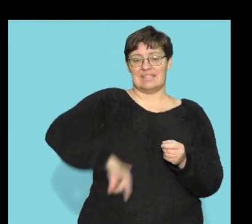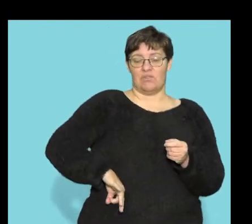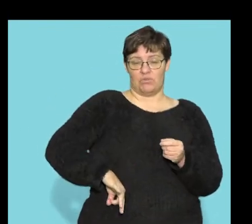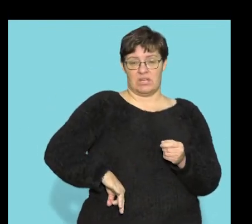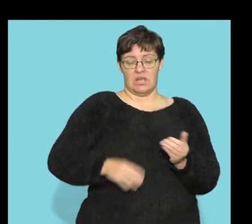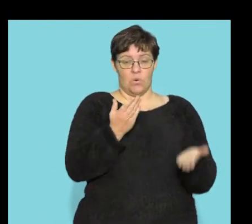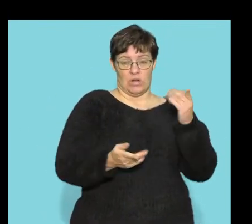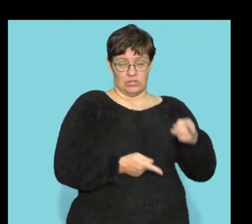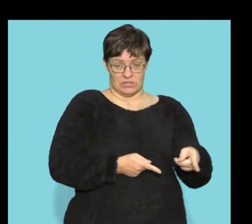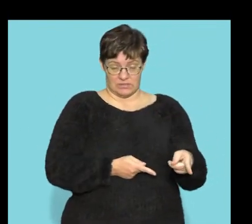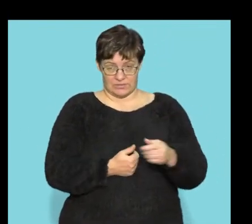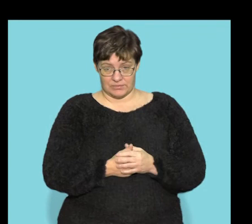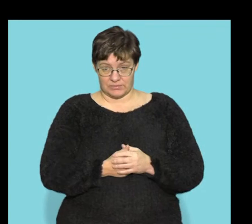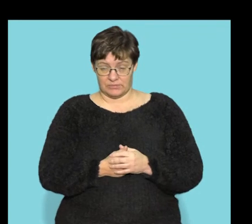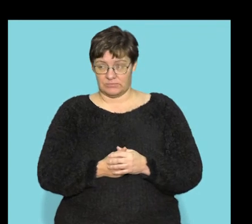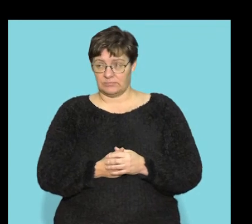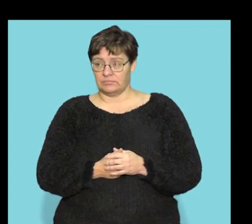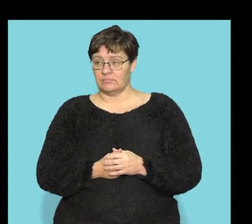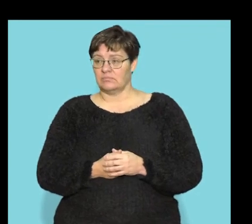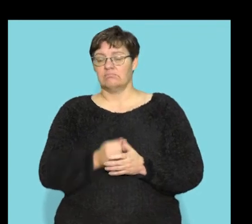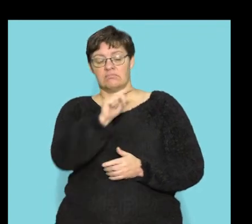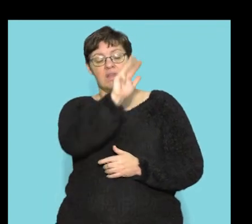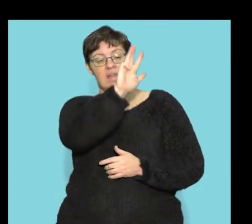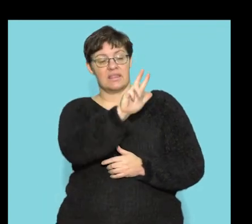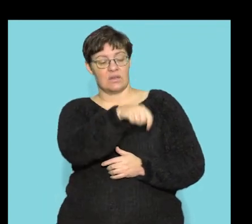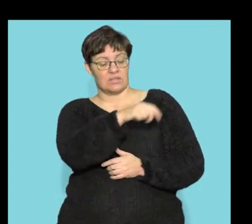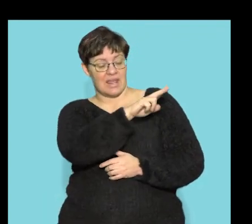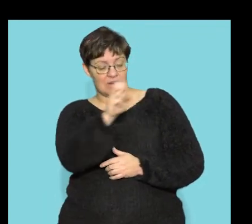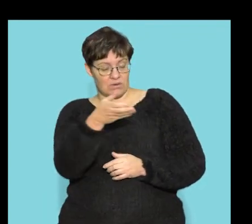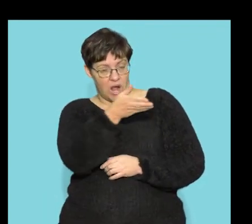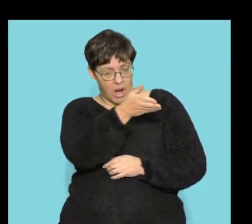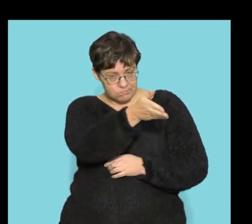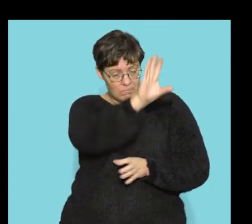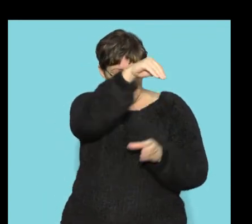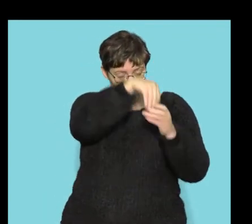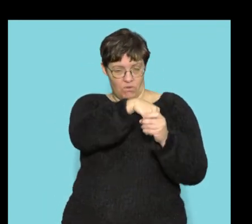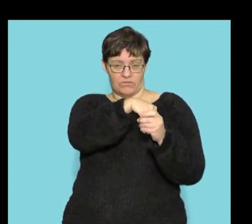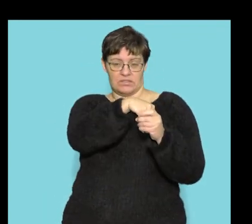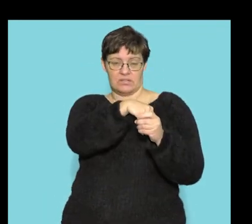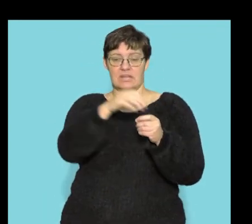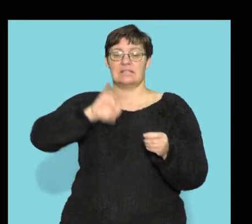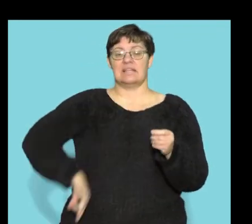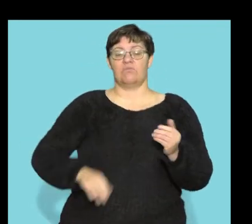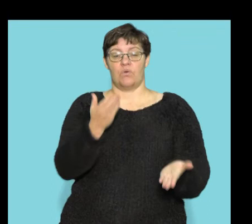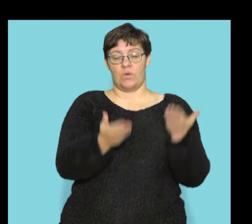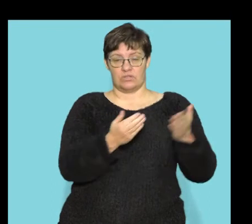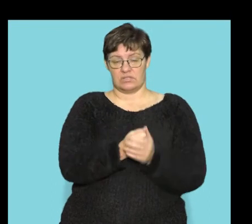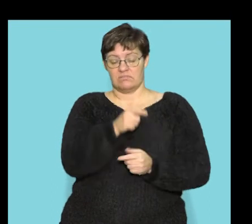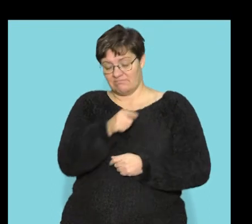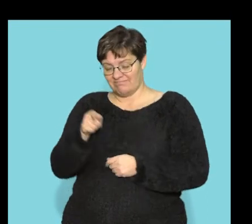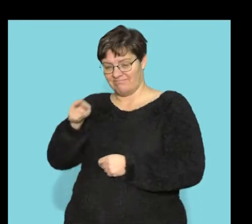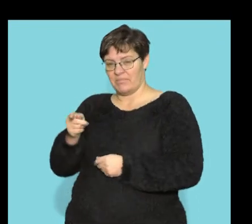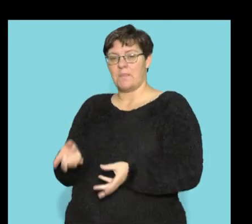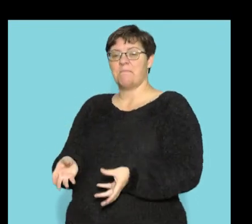As you can see, there's the 9,800 included in salaries and wages, therefore giving you a figure